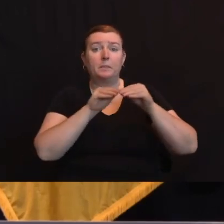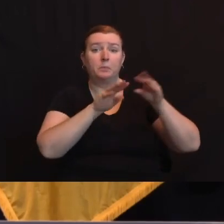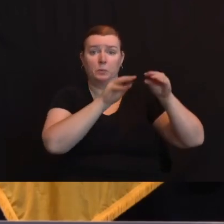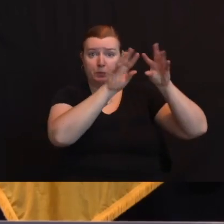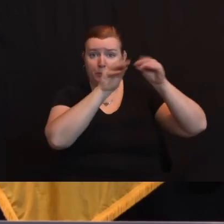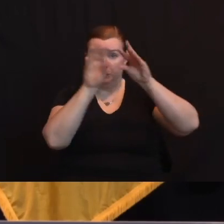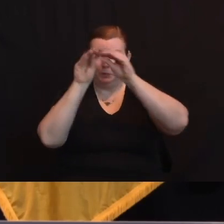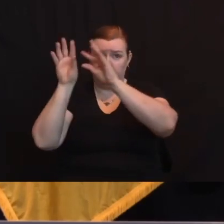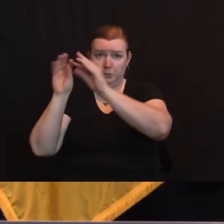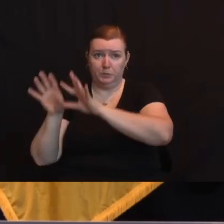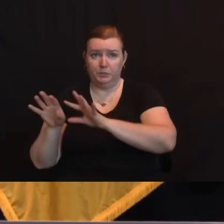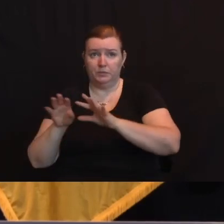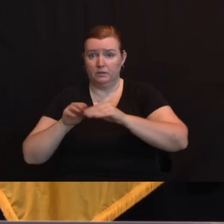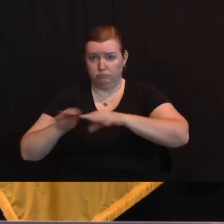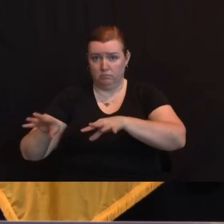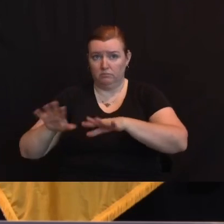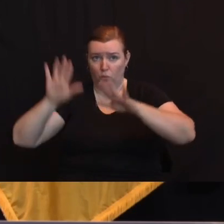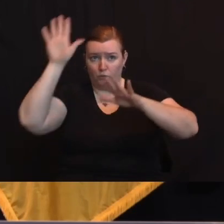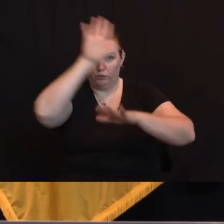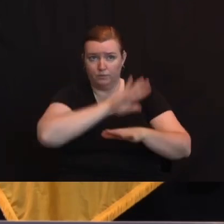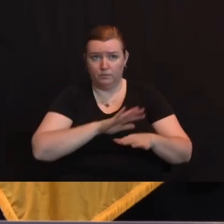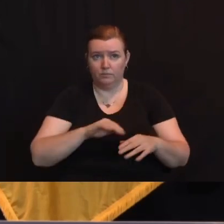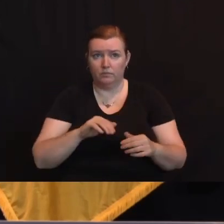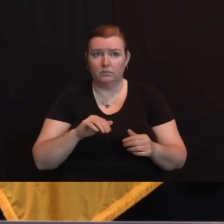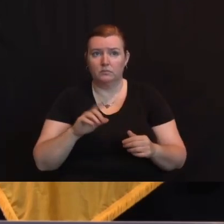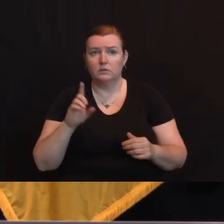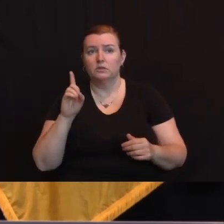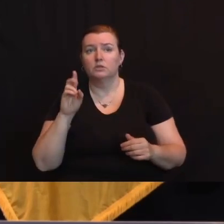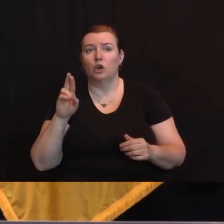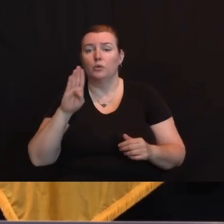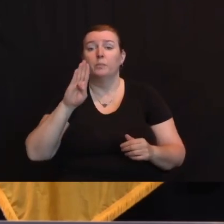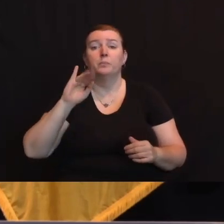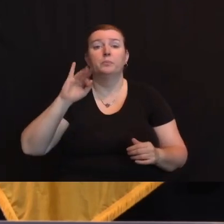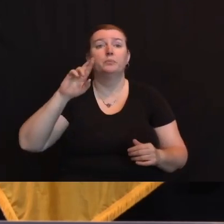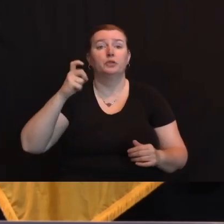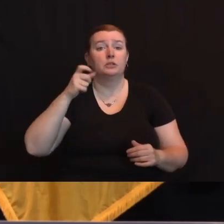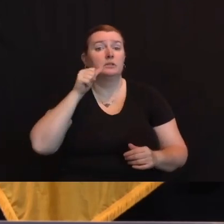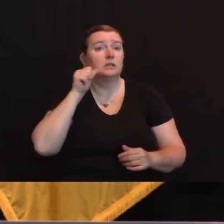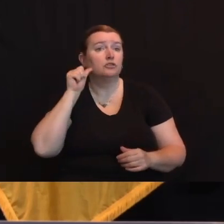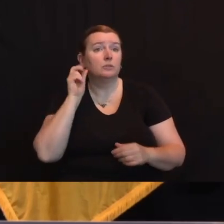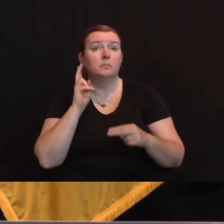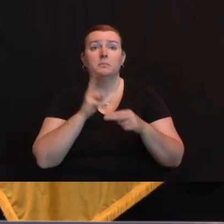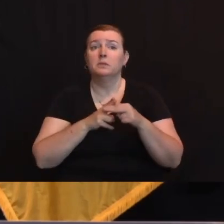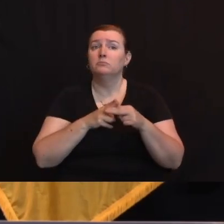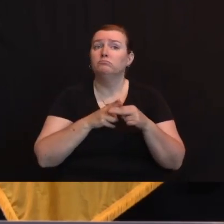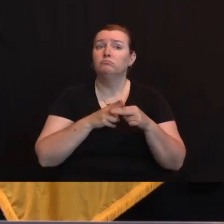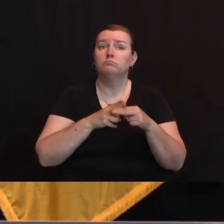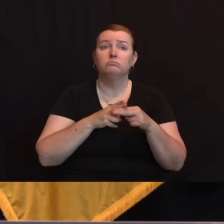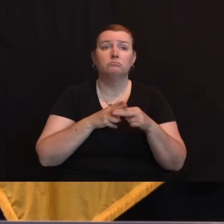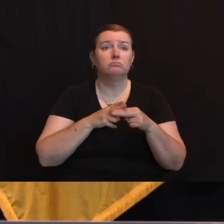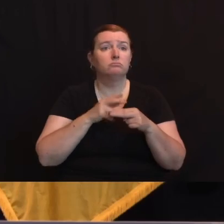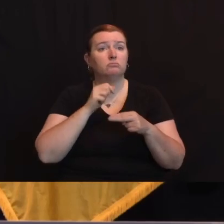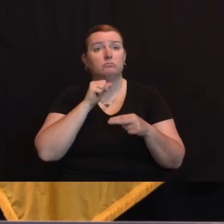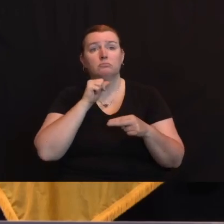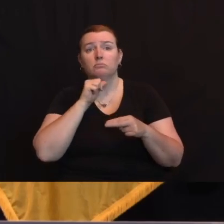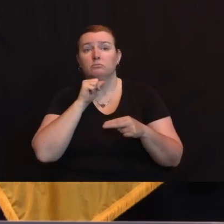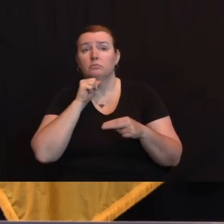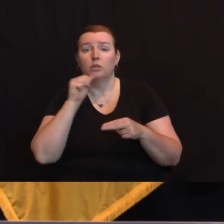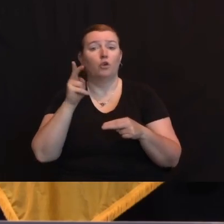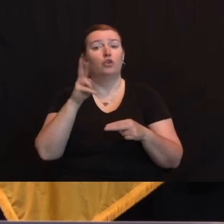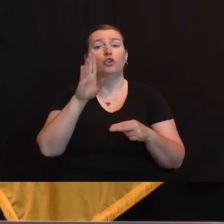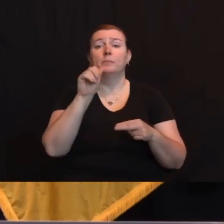country. And Dr. Birx yesterday, I think, spoke, Judy, to the point it isn't just urban communities, it's urban, suburban, it's